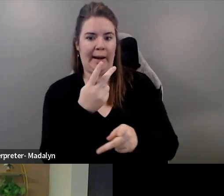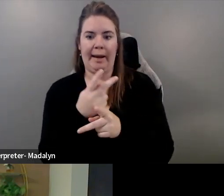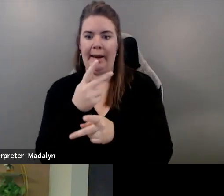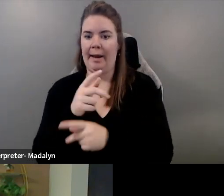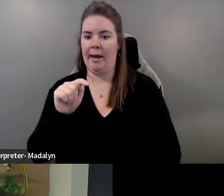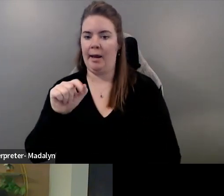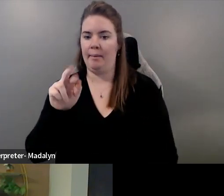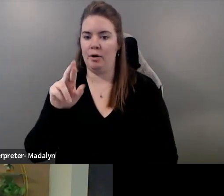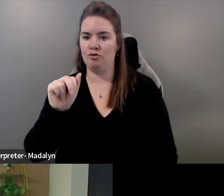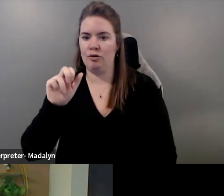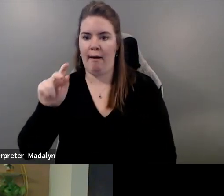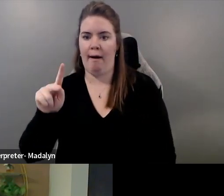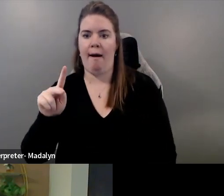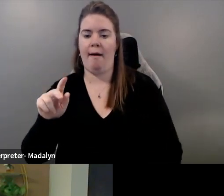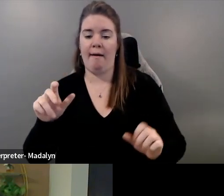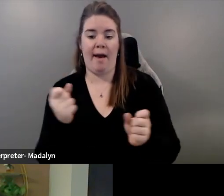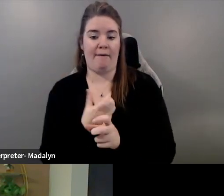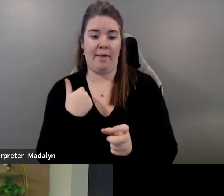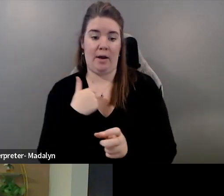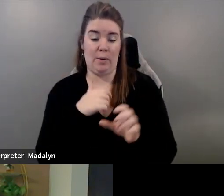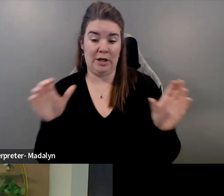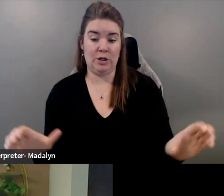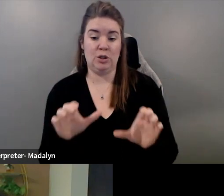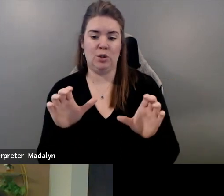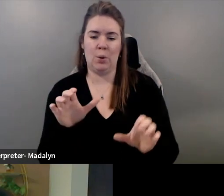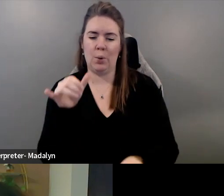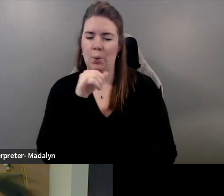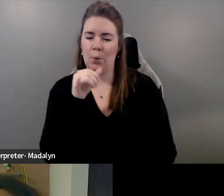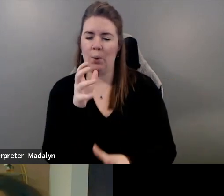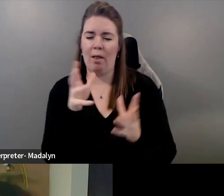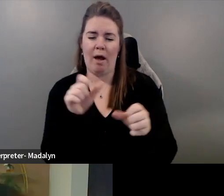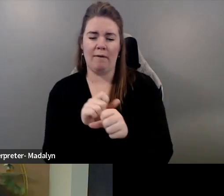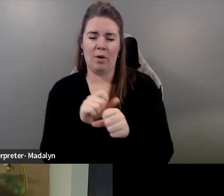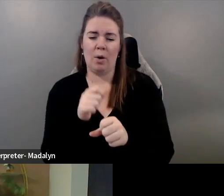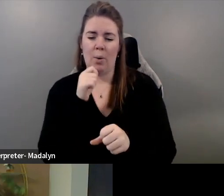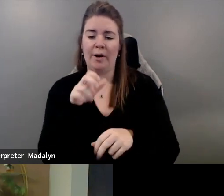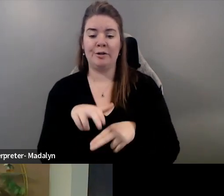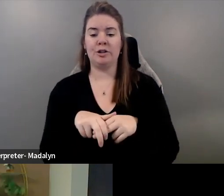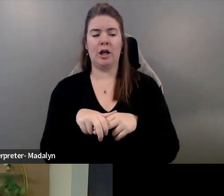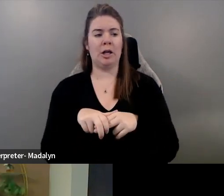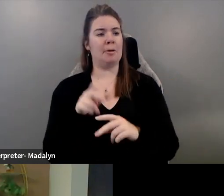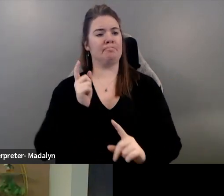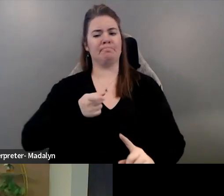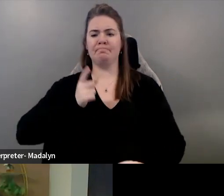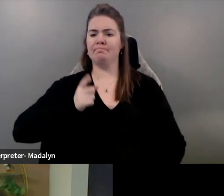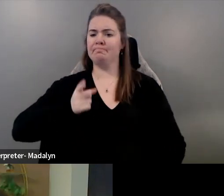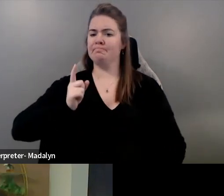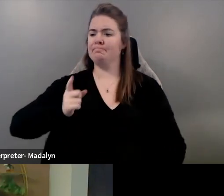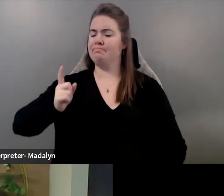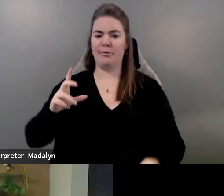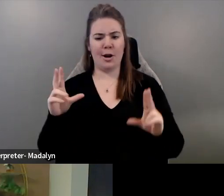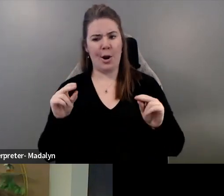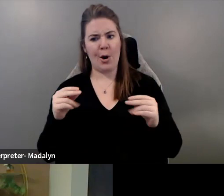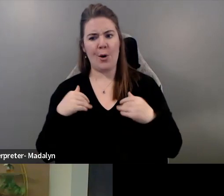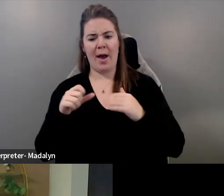that we do at a SILC. It takes a lot of work. We don't just sit and glorify a desk. And, you know, we got that state plan,